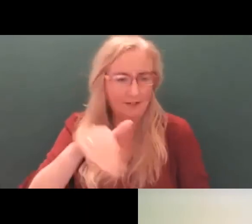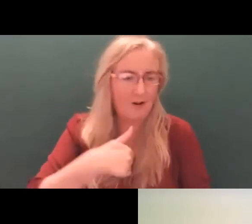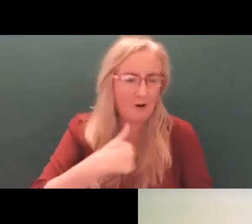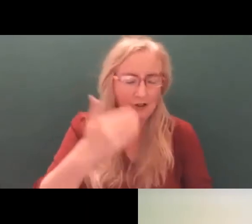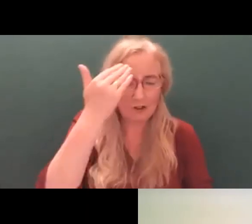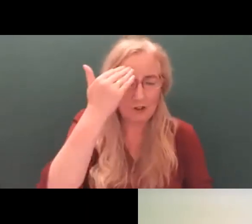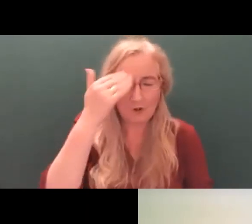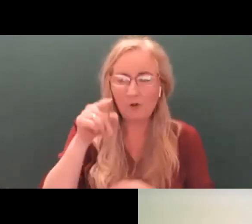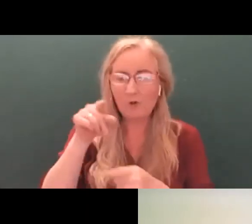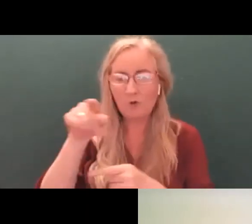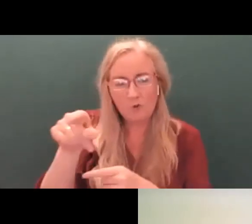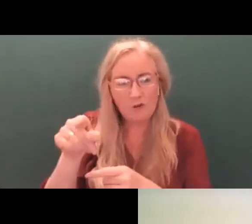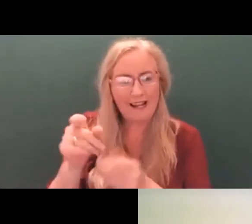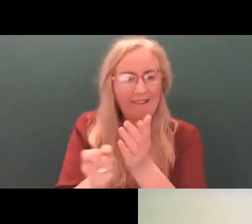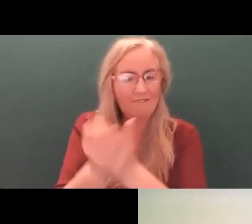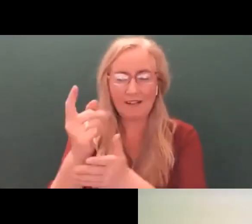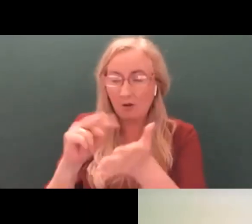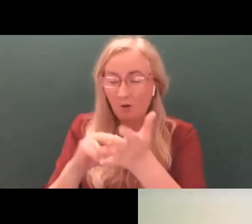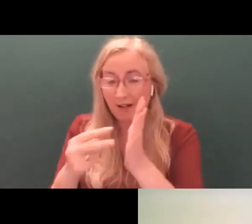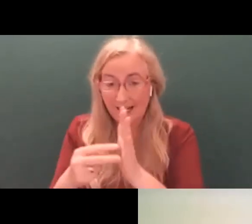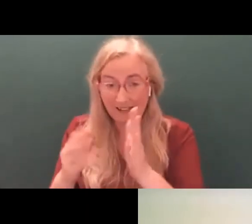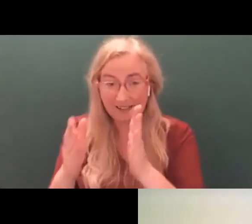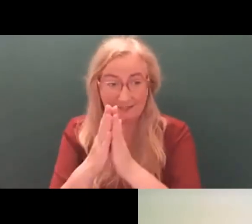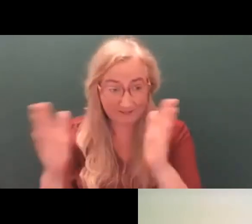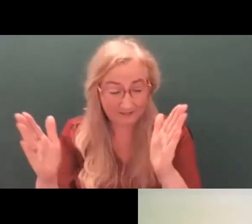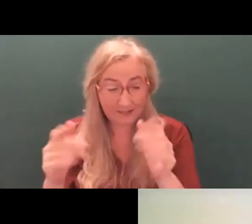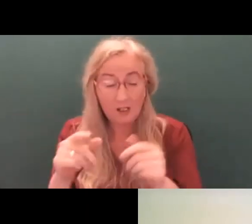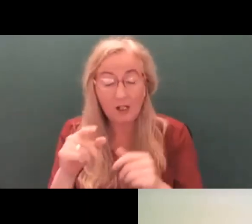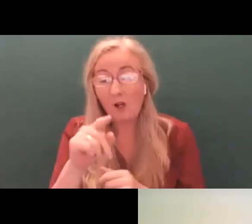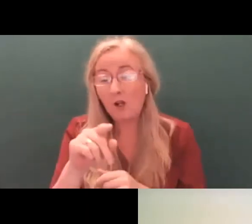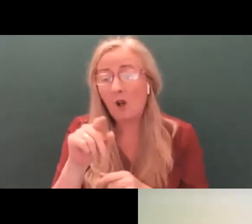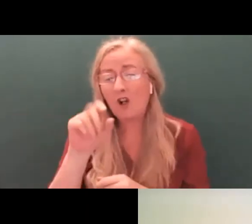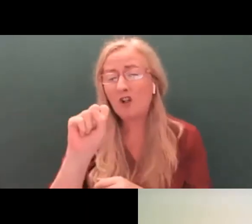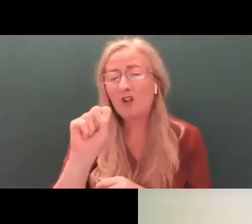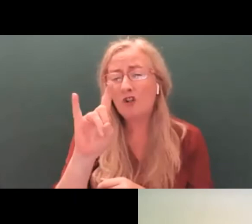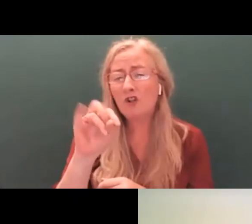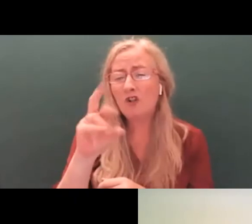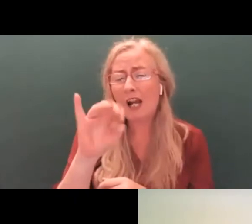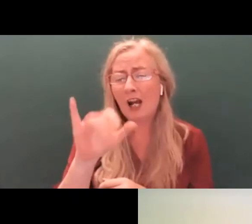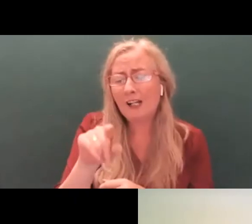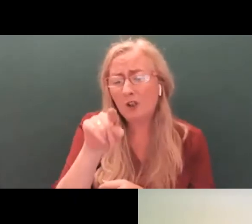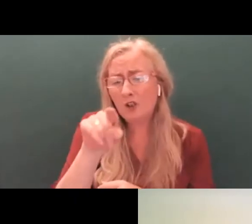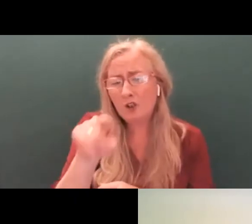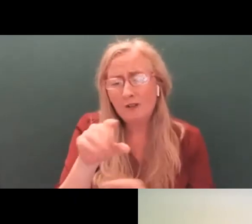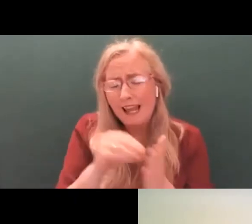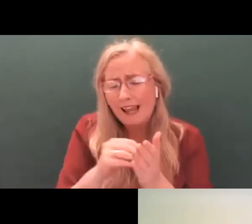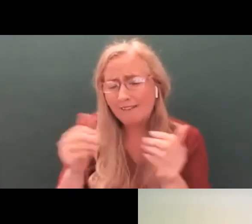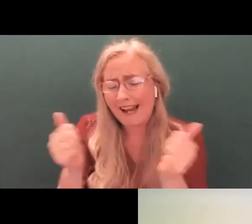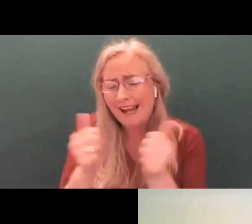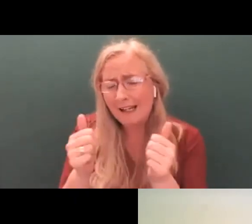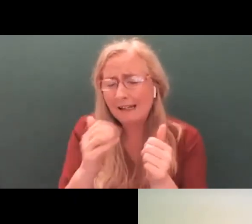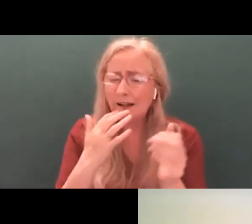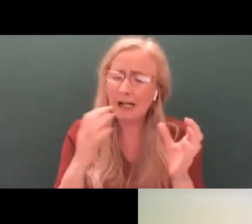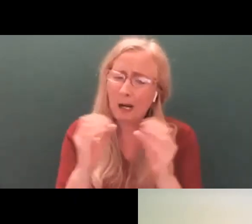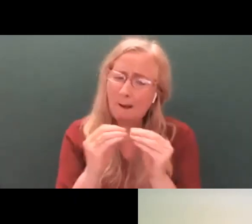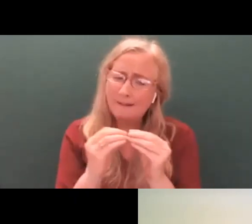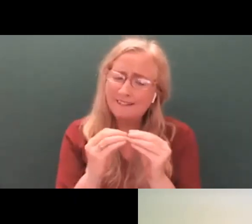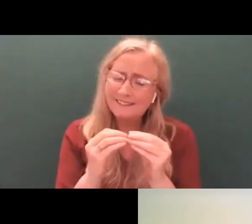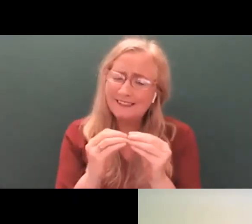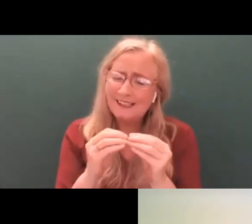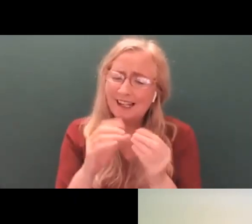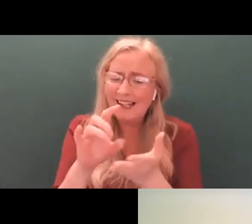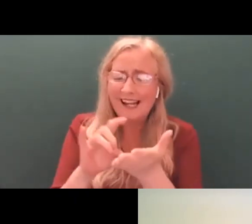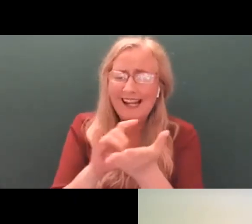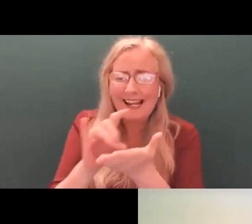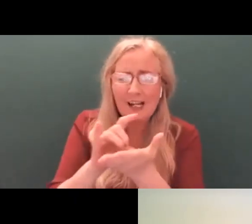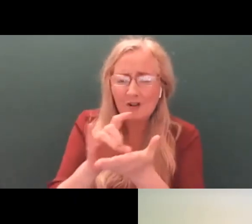event organisers. Maybe Shirley, do you have any comments on historical photos,